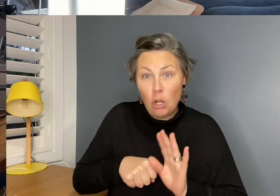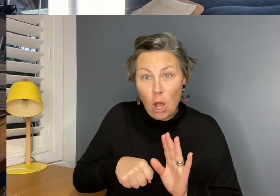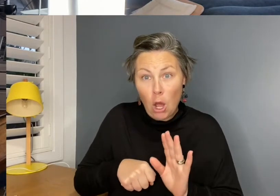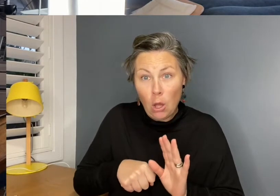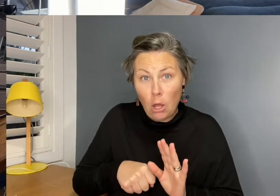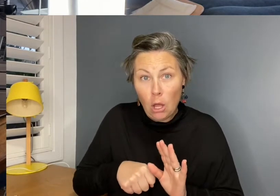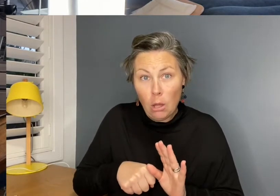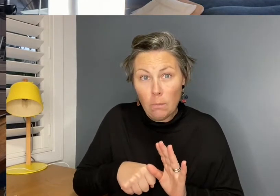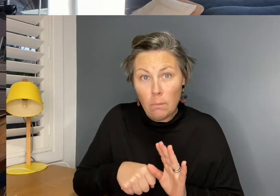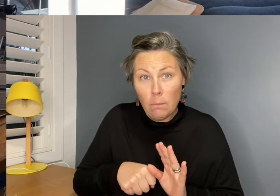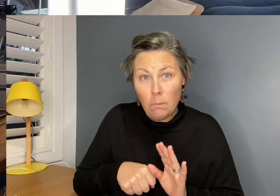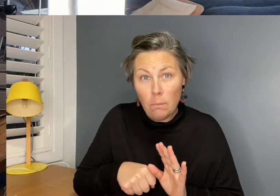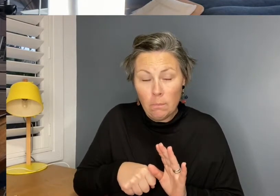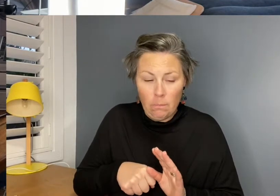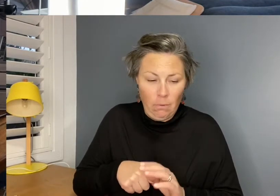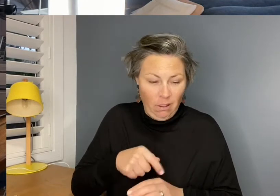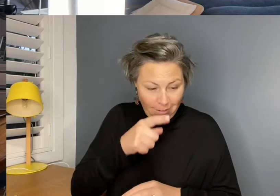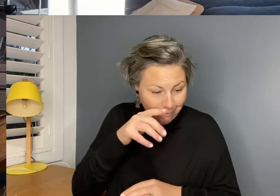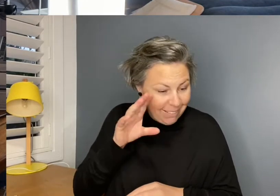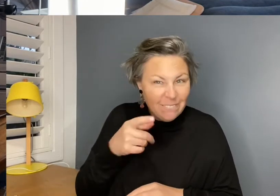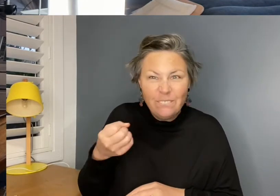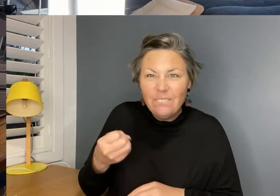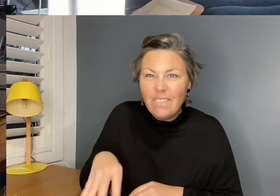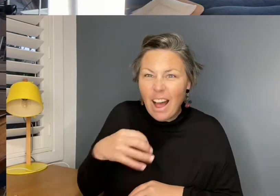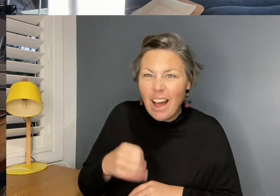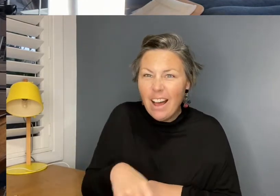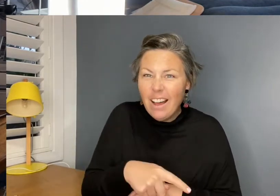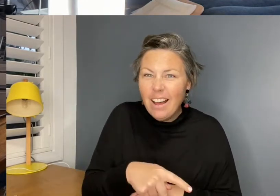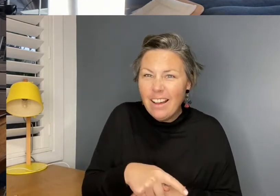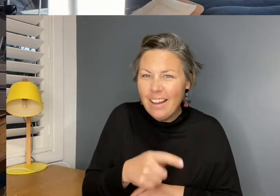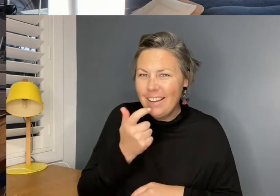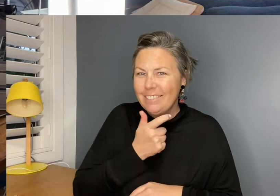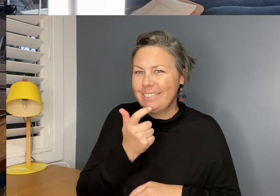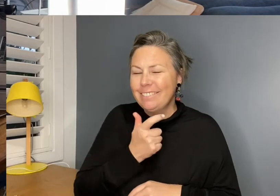can you hear him doing those little farts? Yes, I can.